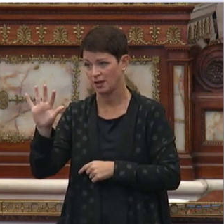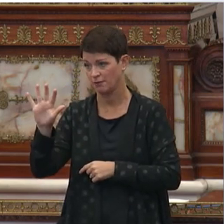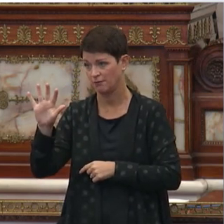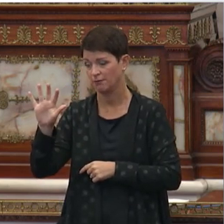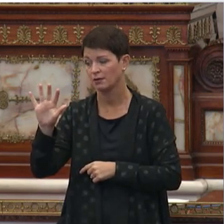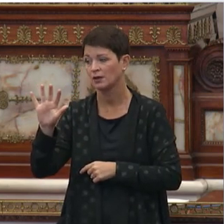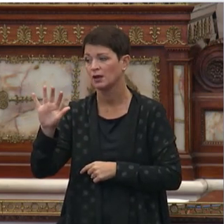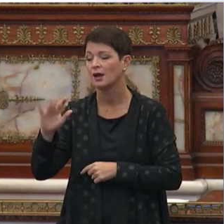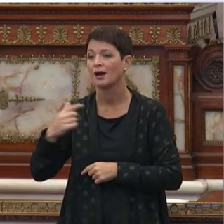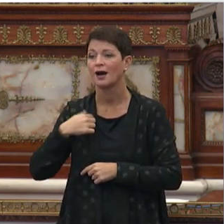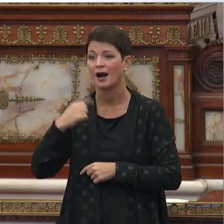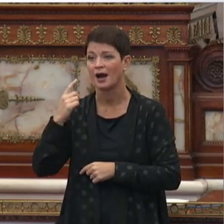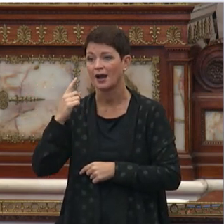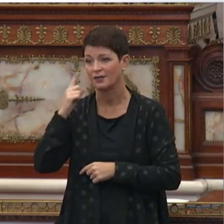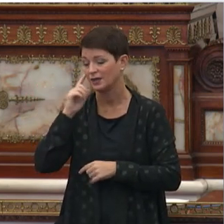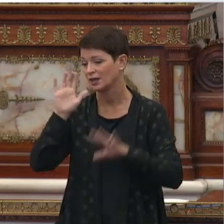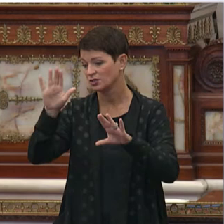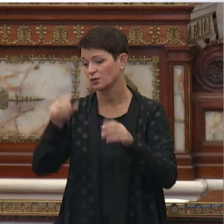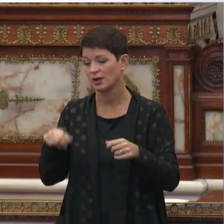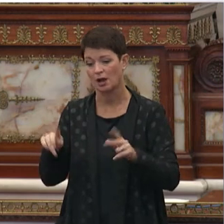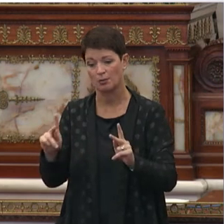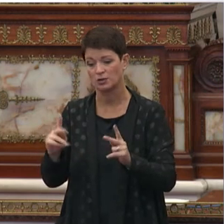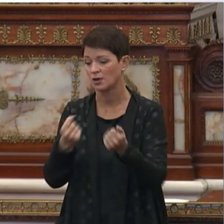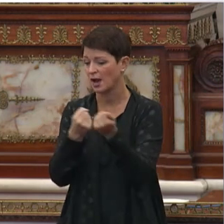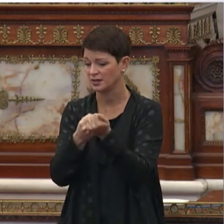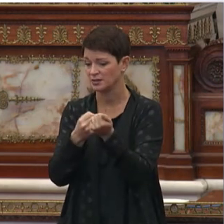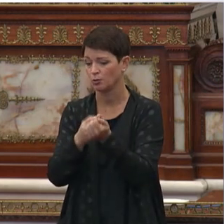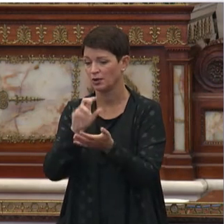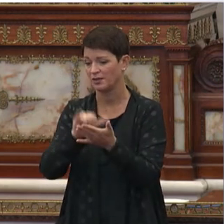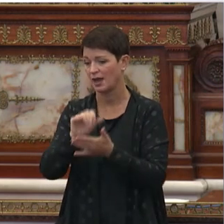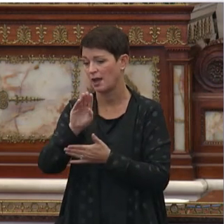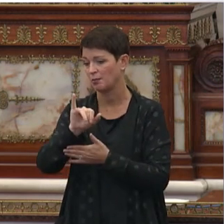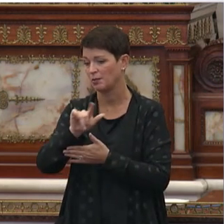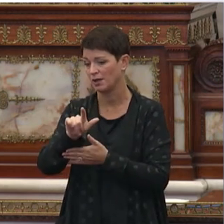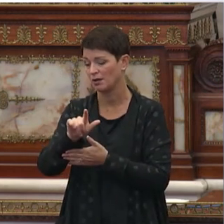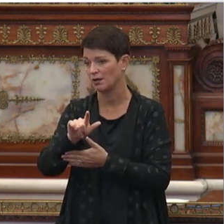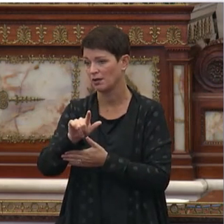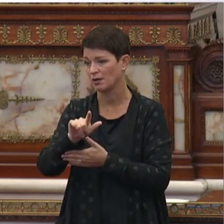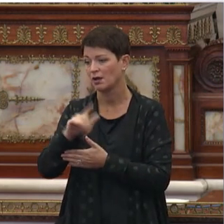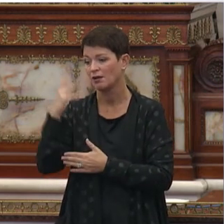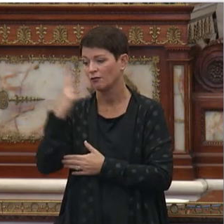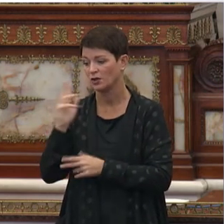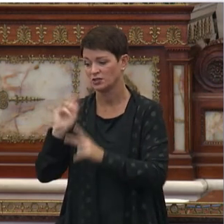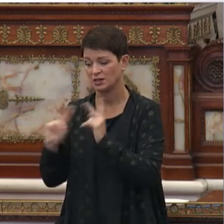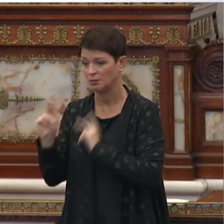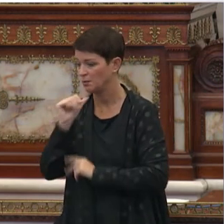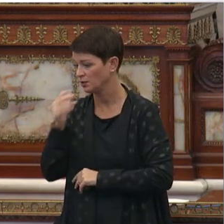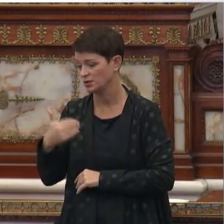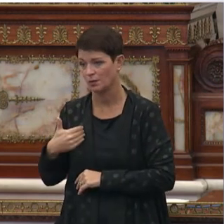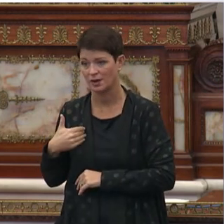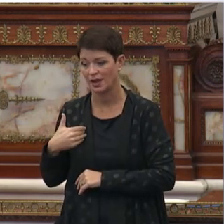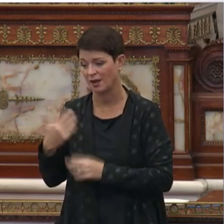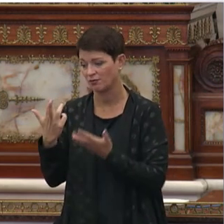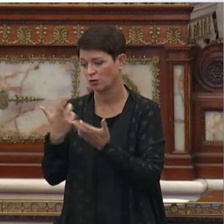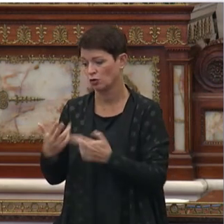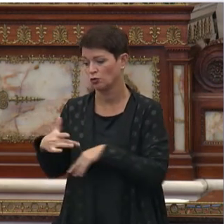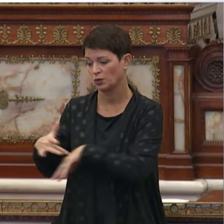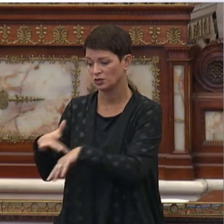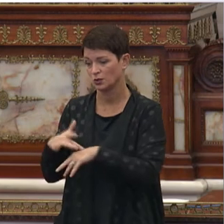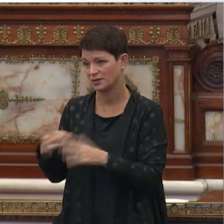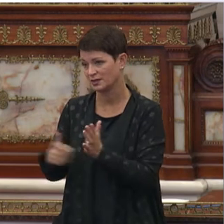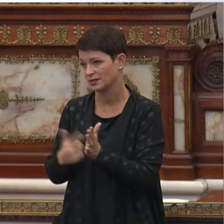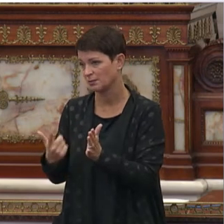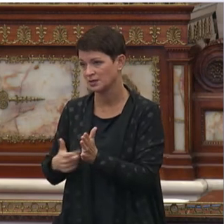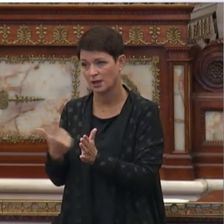210-205, I think there's a great opportunity. I support that bill. Unfortunately, folks don't have resources sometimes